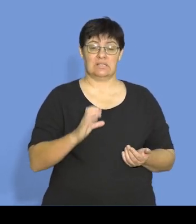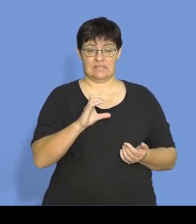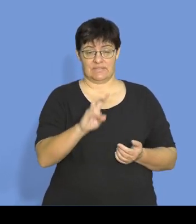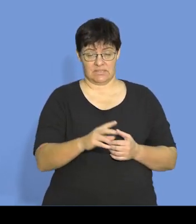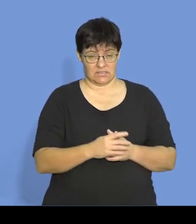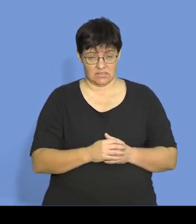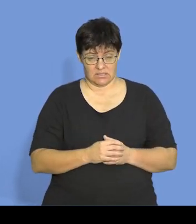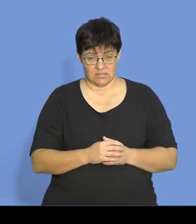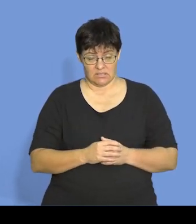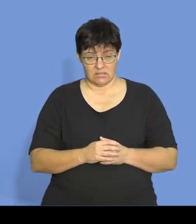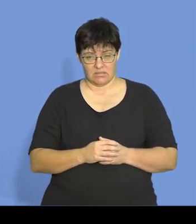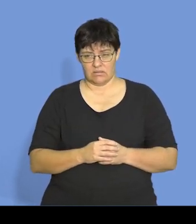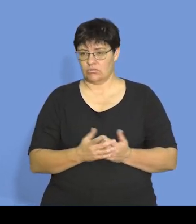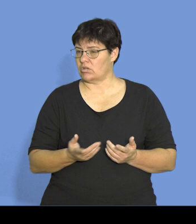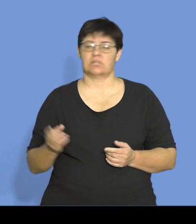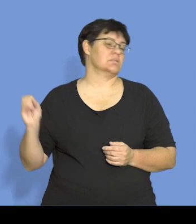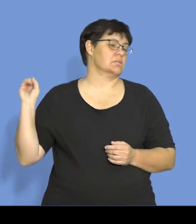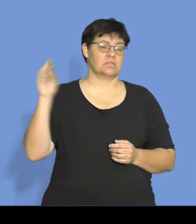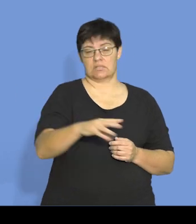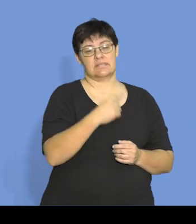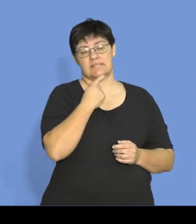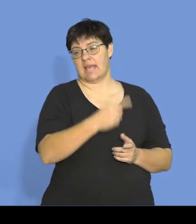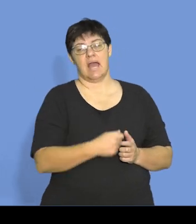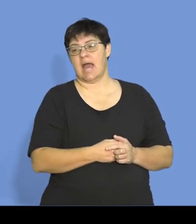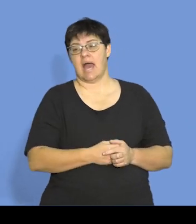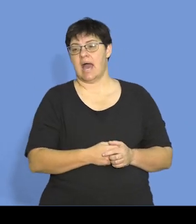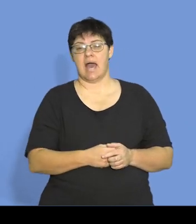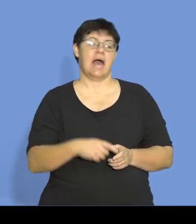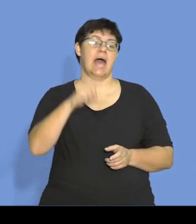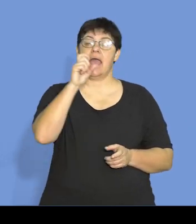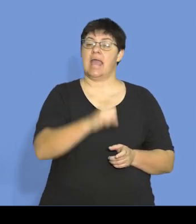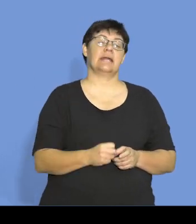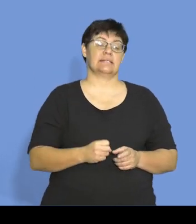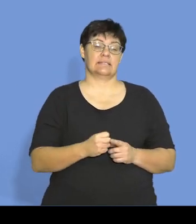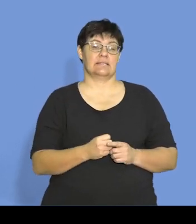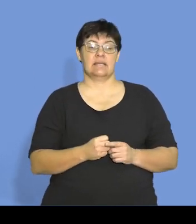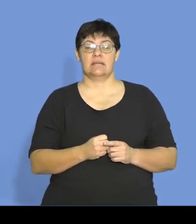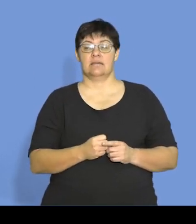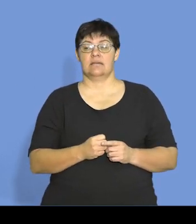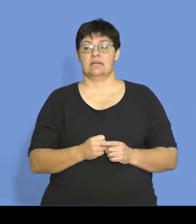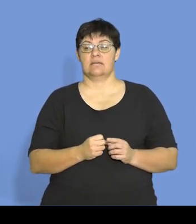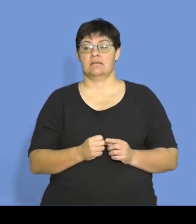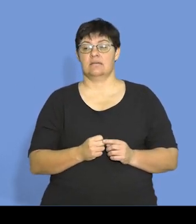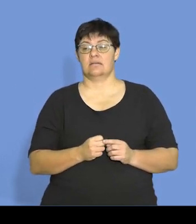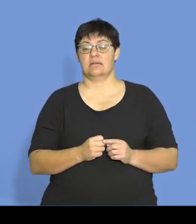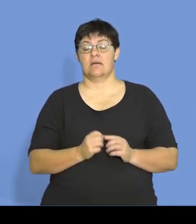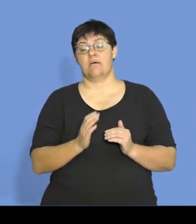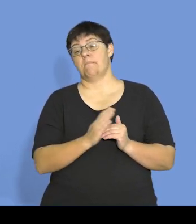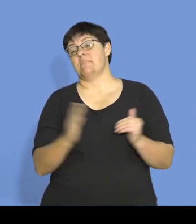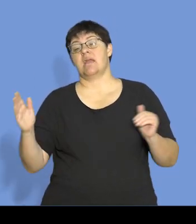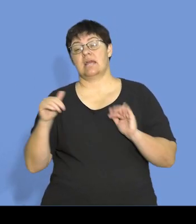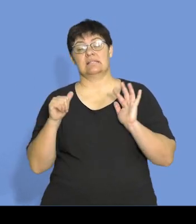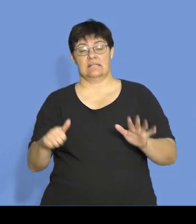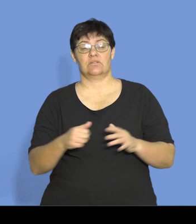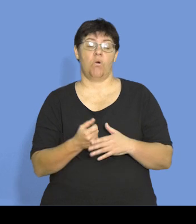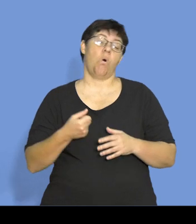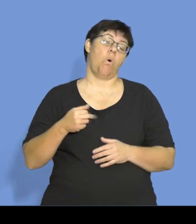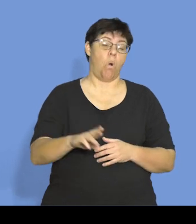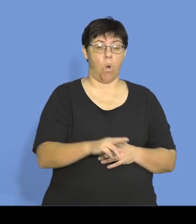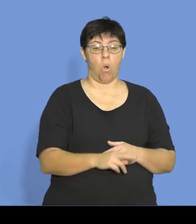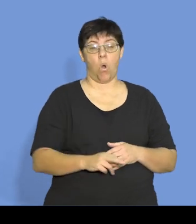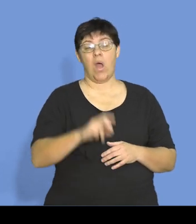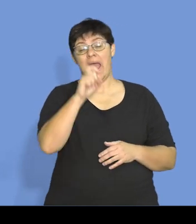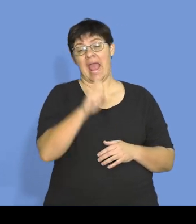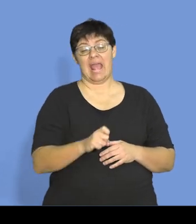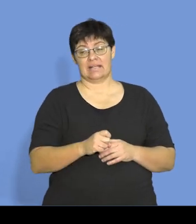you then somehow just go and say, x is greater than the 6, or x